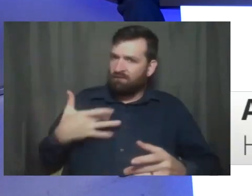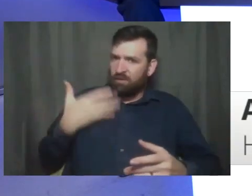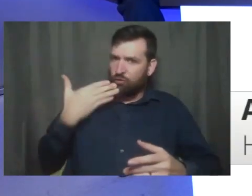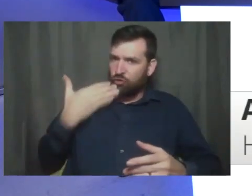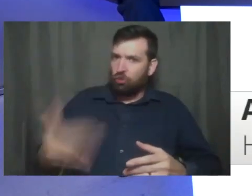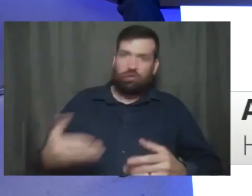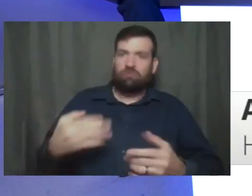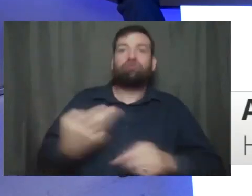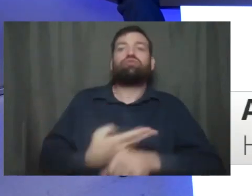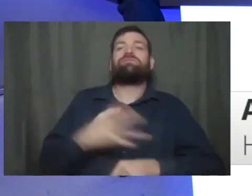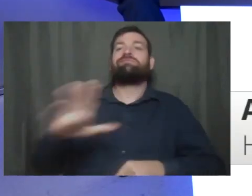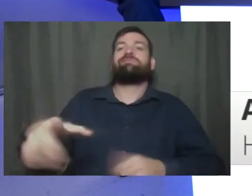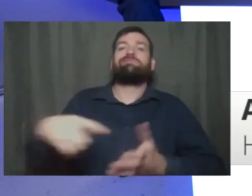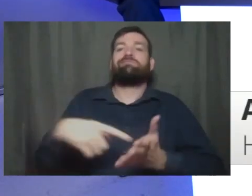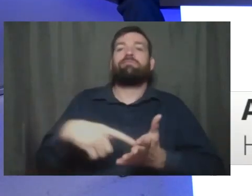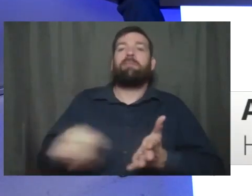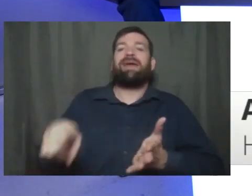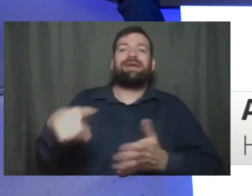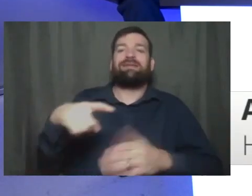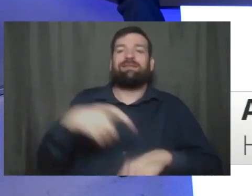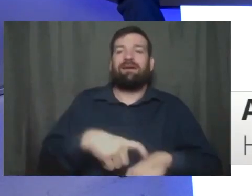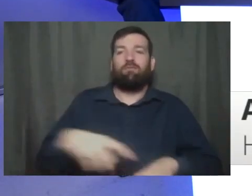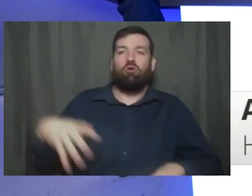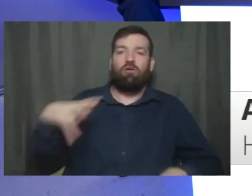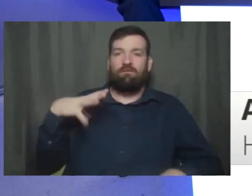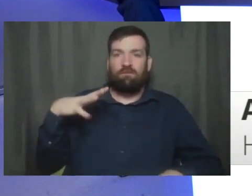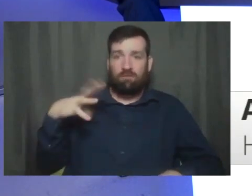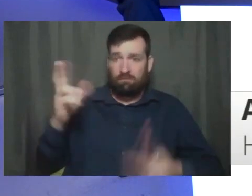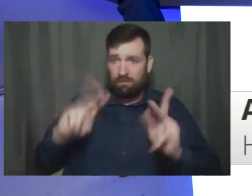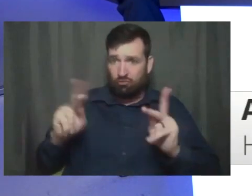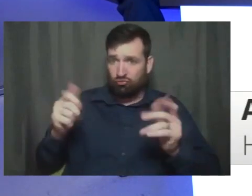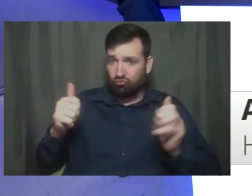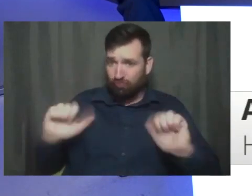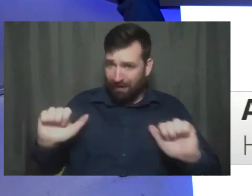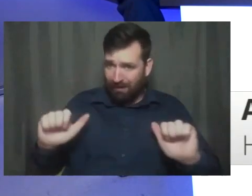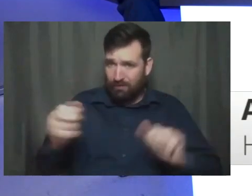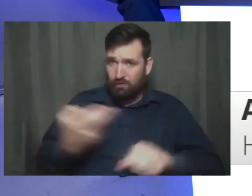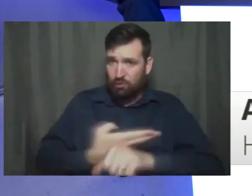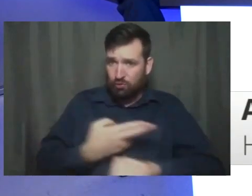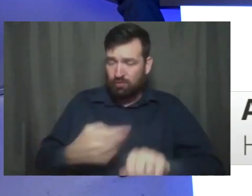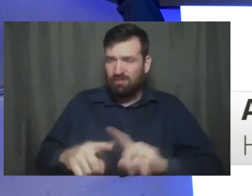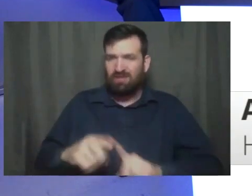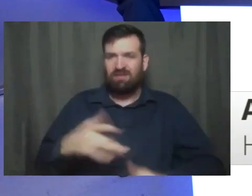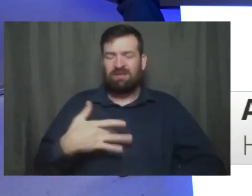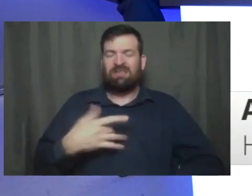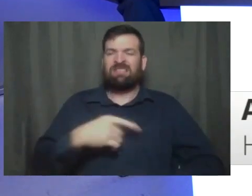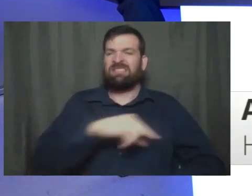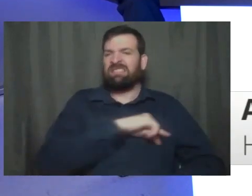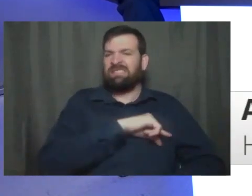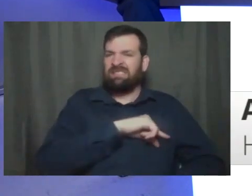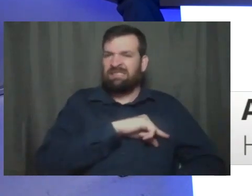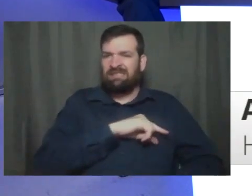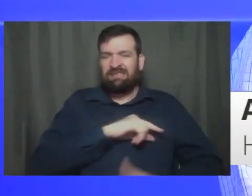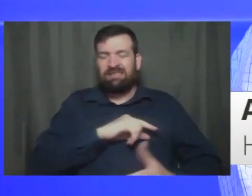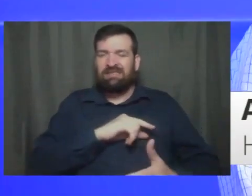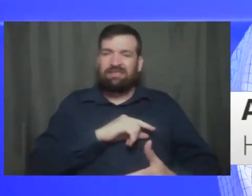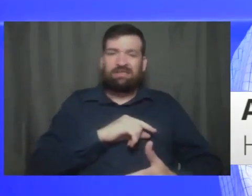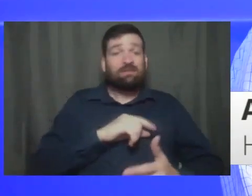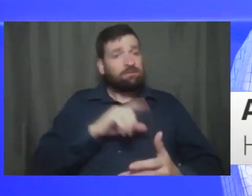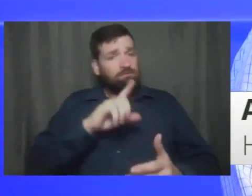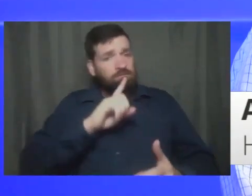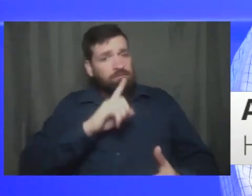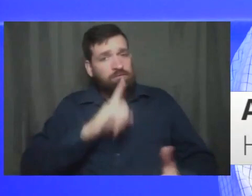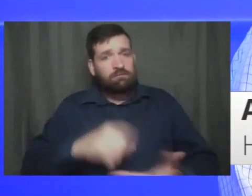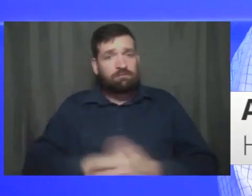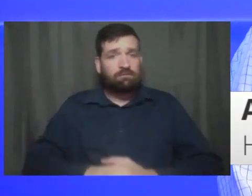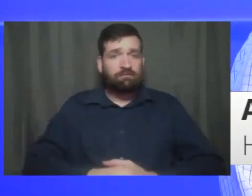time off. I think that's even when people try to take time off, I think there's a guilt. Help us through the guilt. Sure. Well,